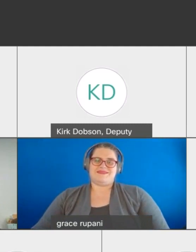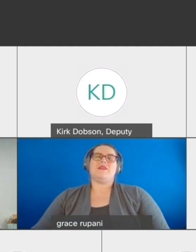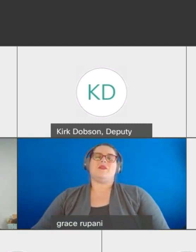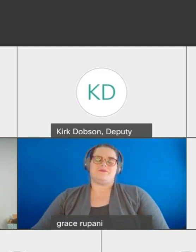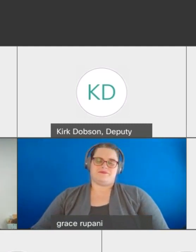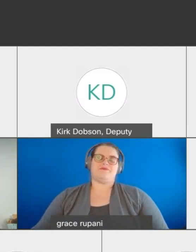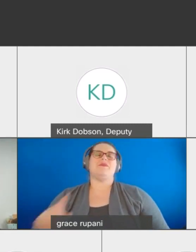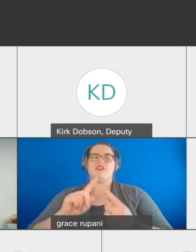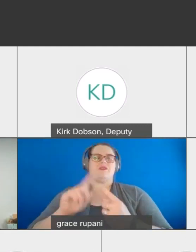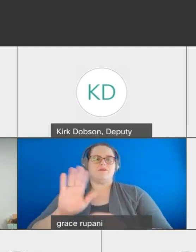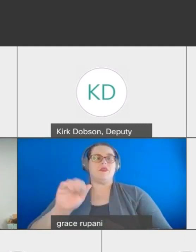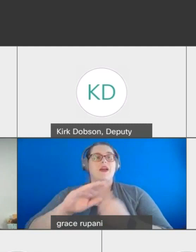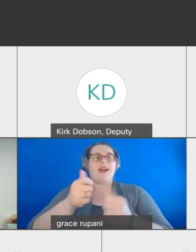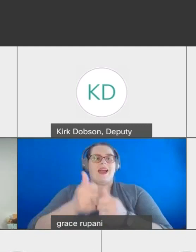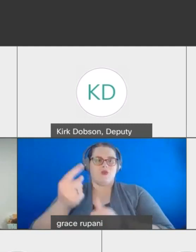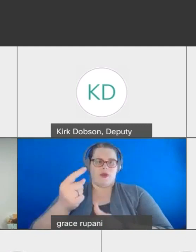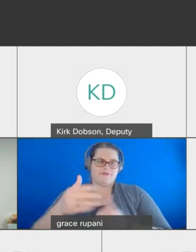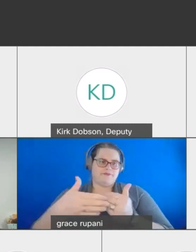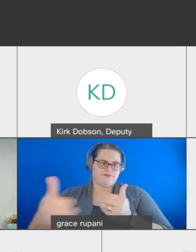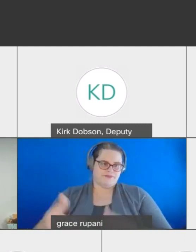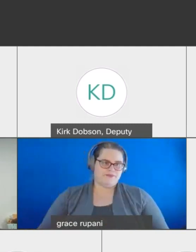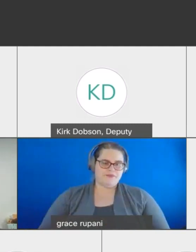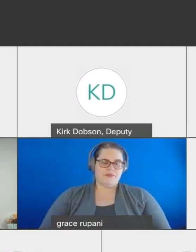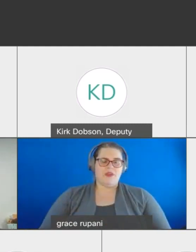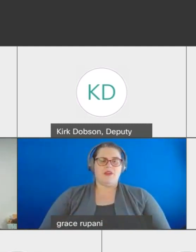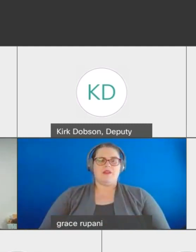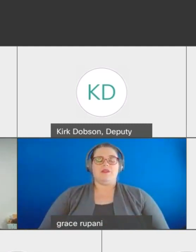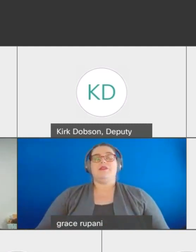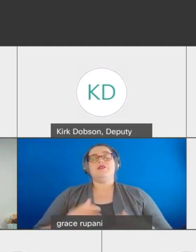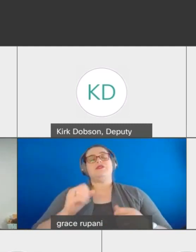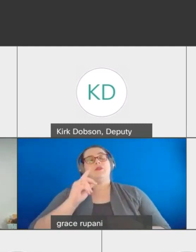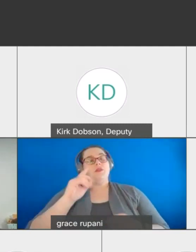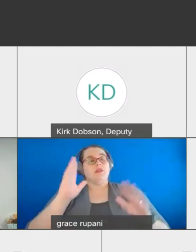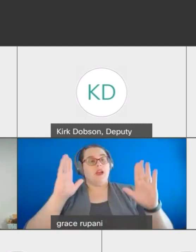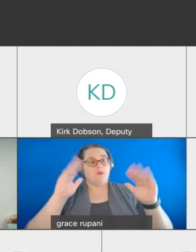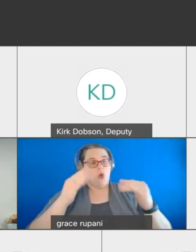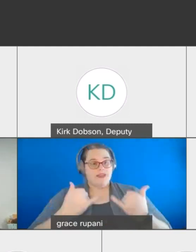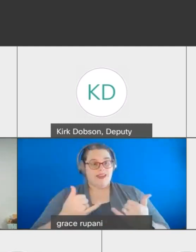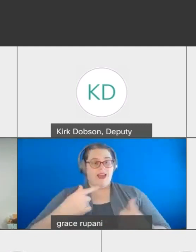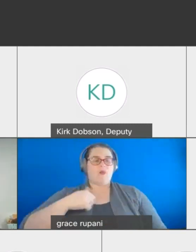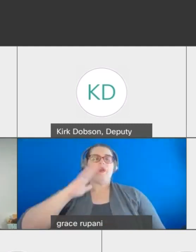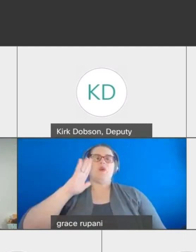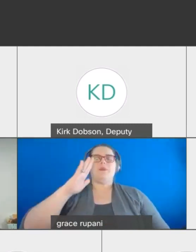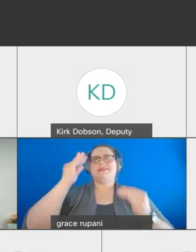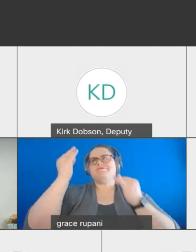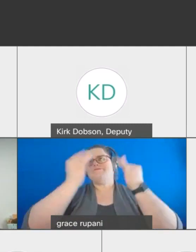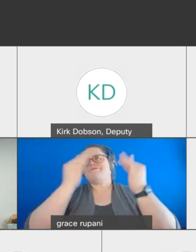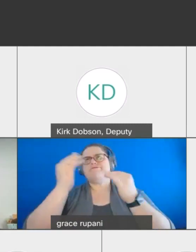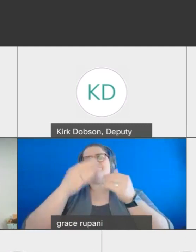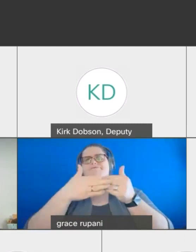try and think through what will this look like as we move